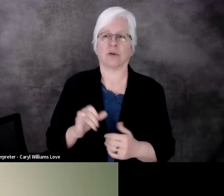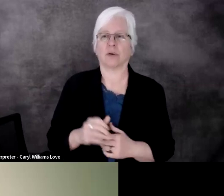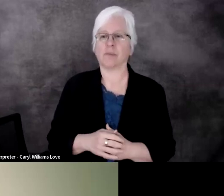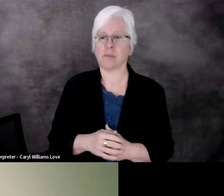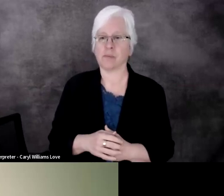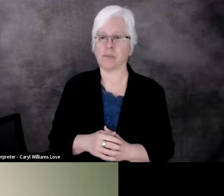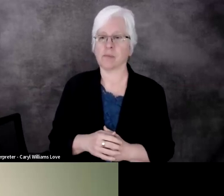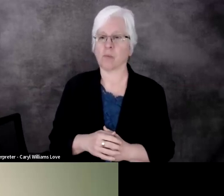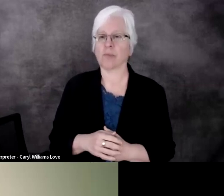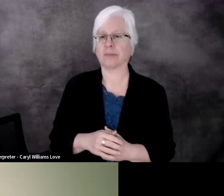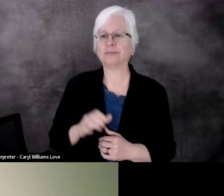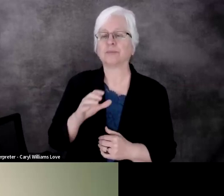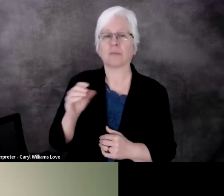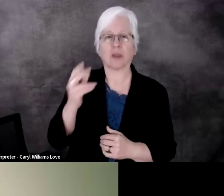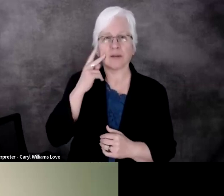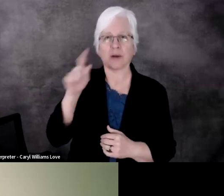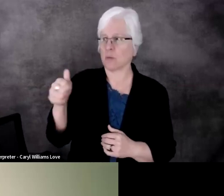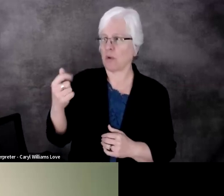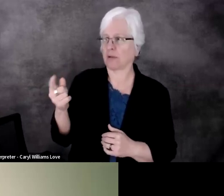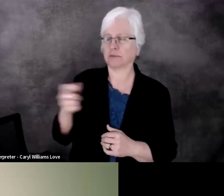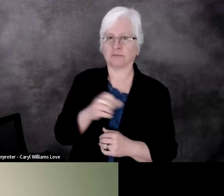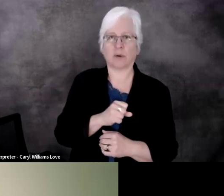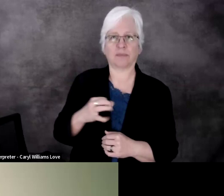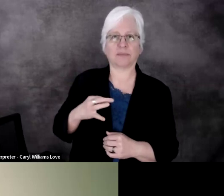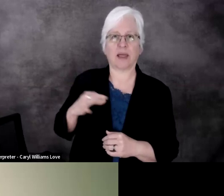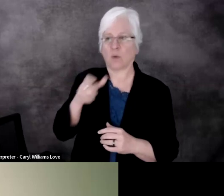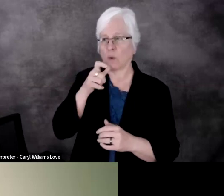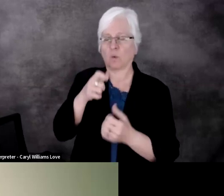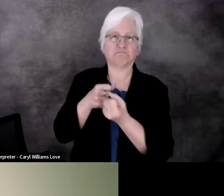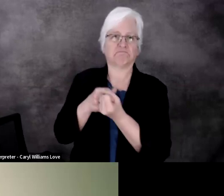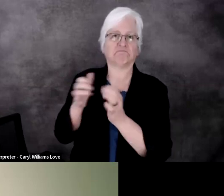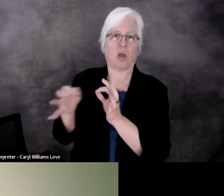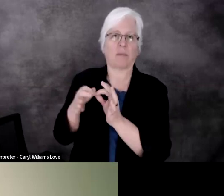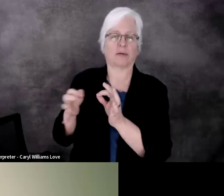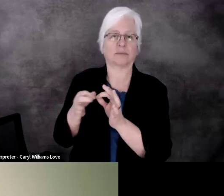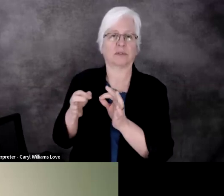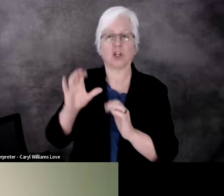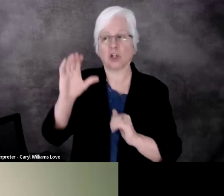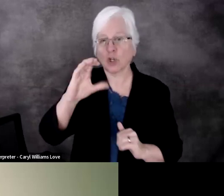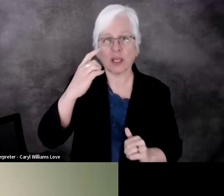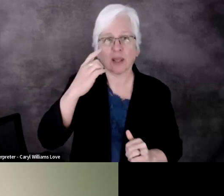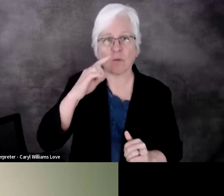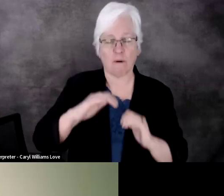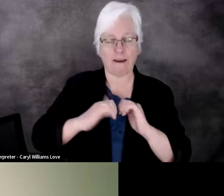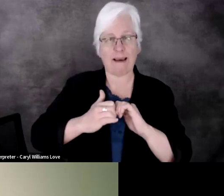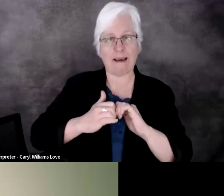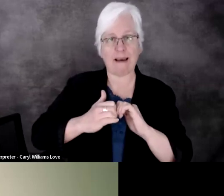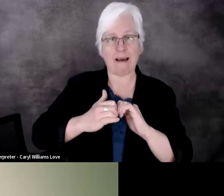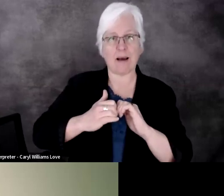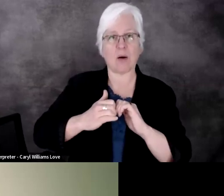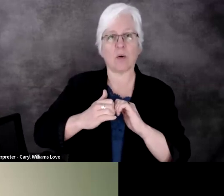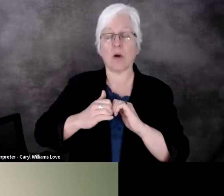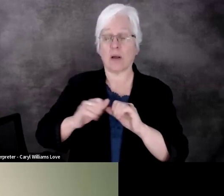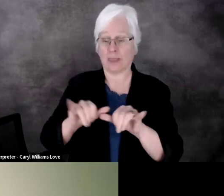Puck echoes that comment about looking for how we improve the system